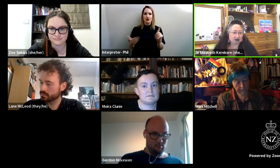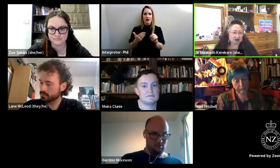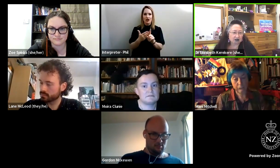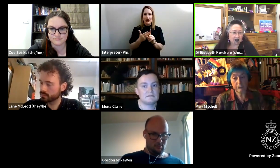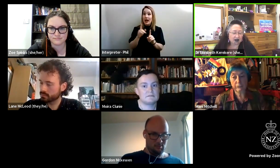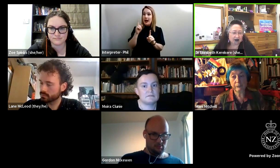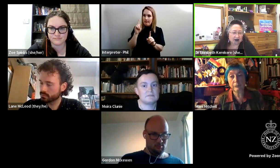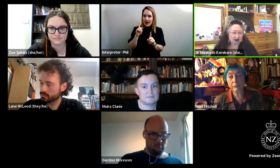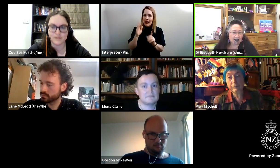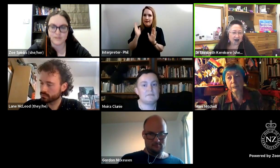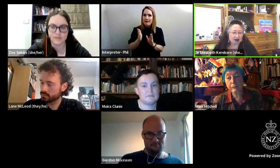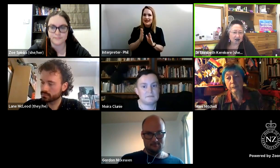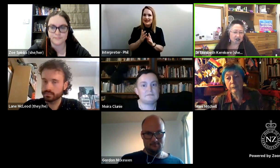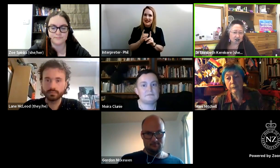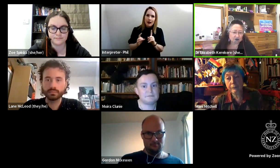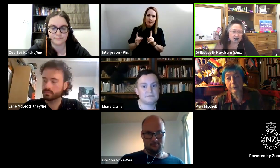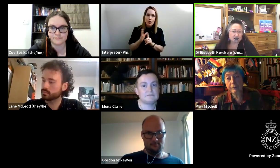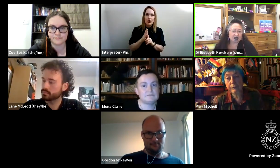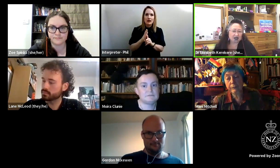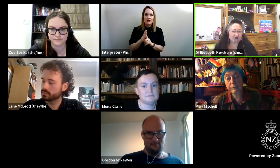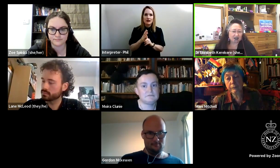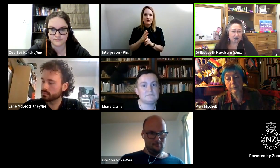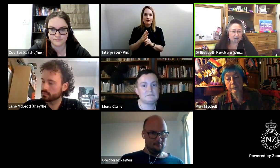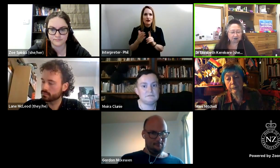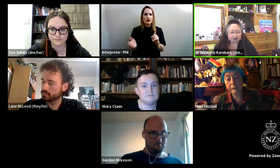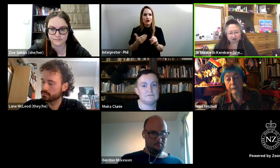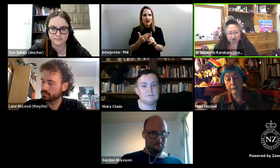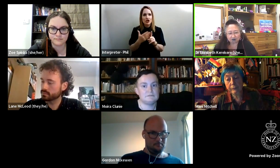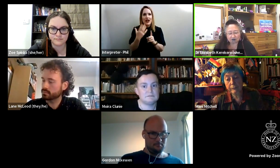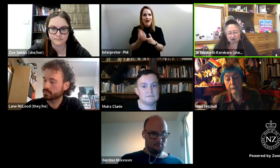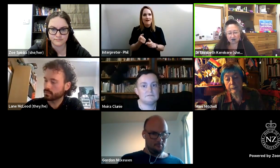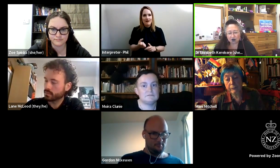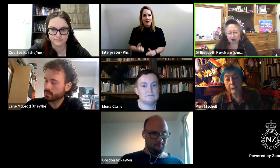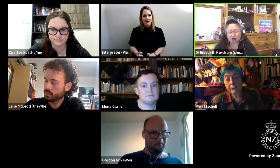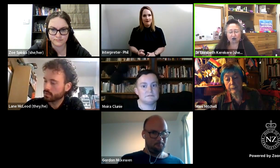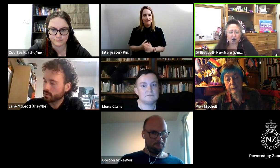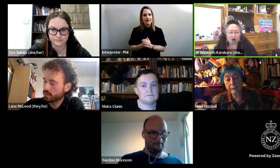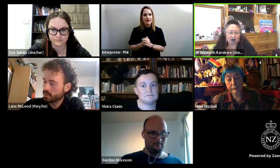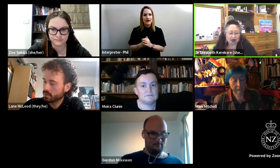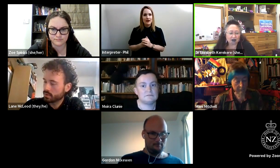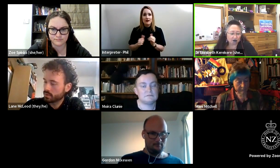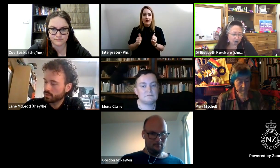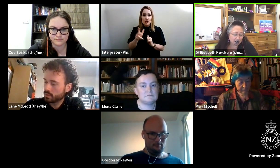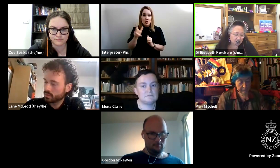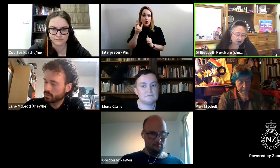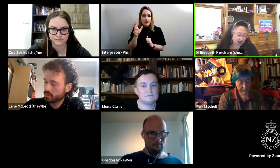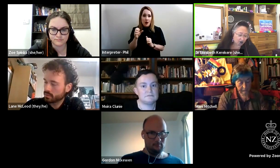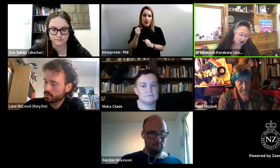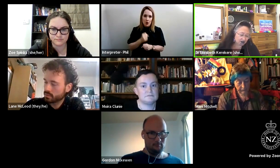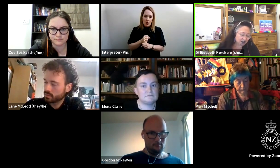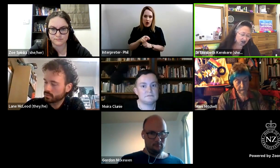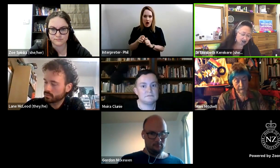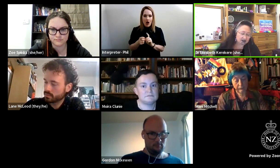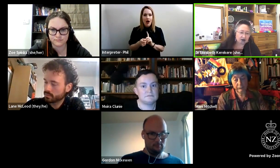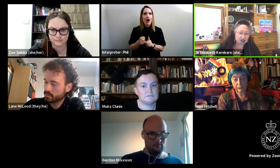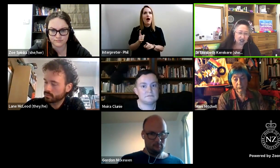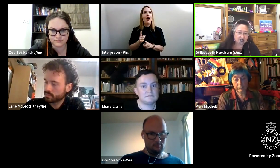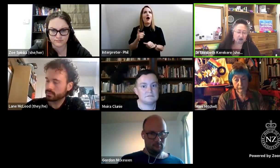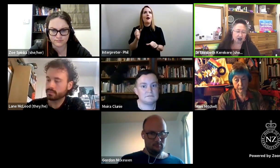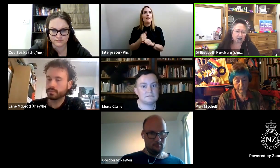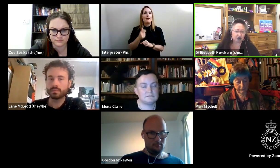create. And just having heard from Gordon, it reminded me that one of the things,